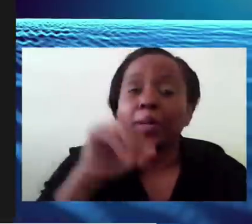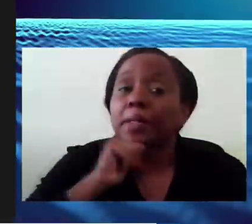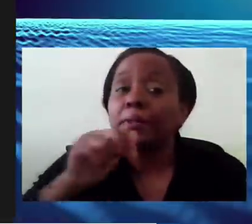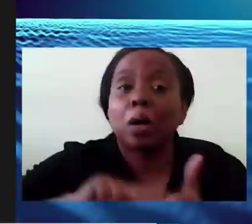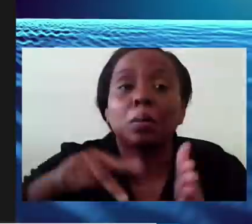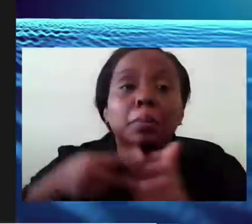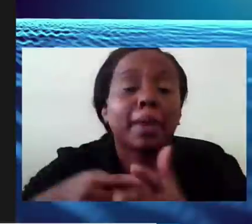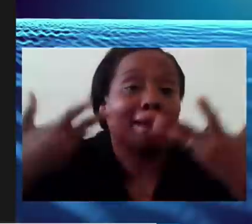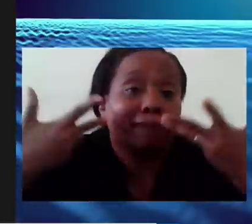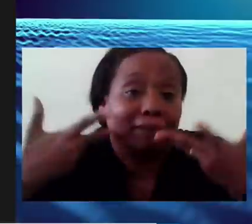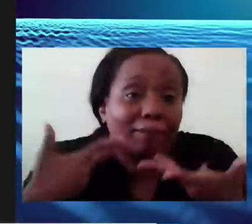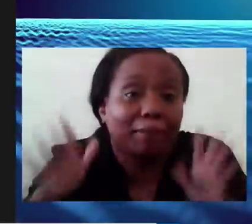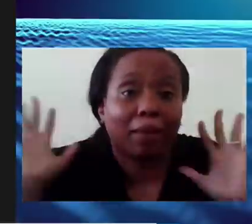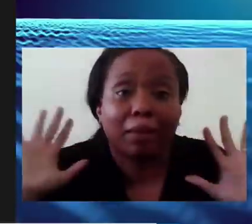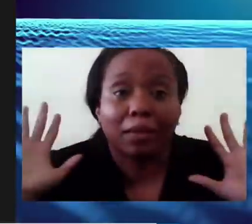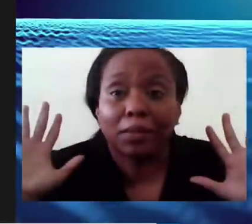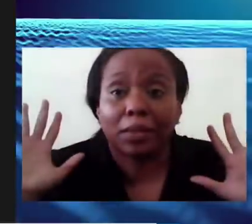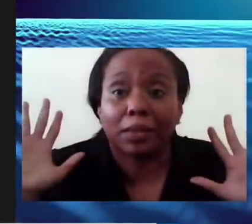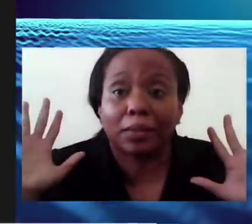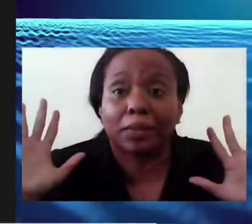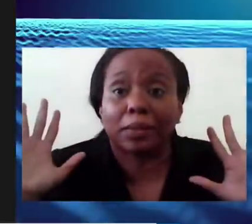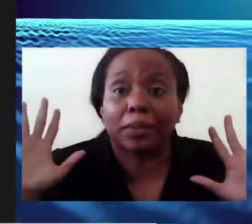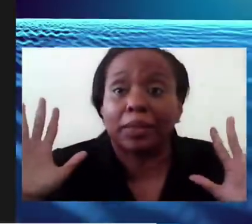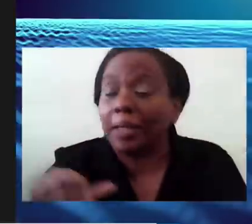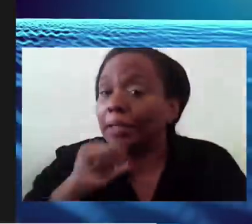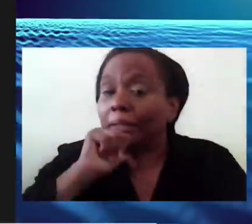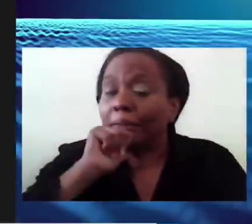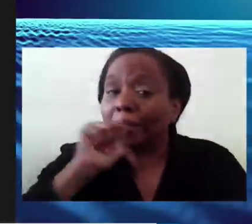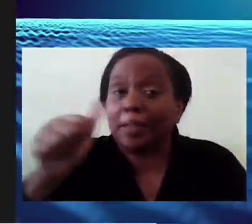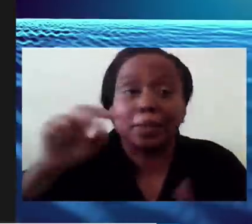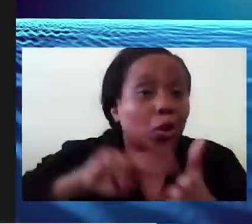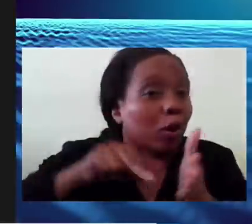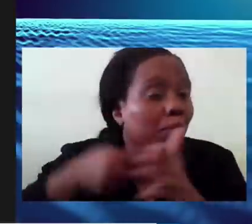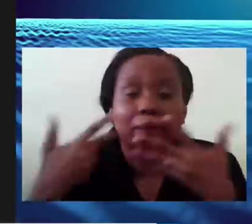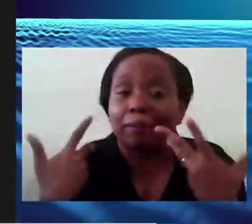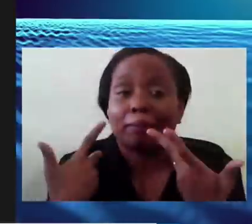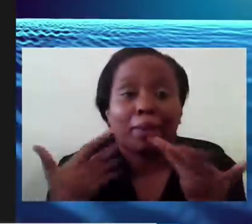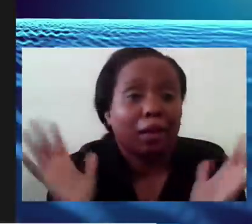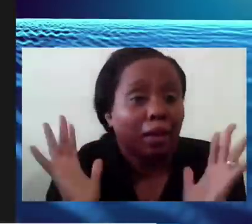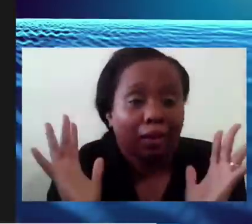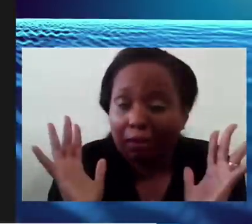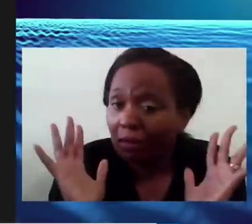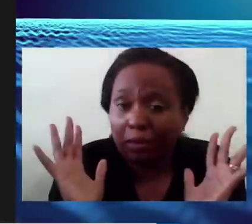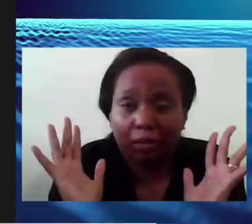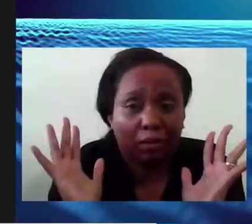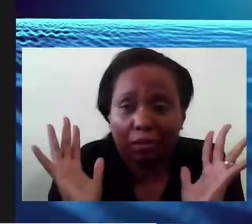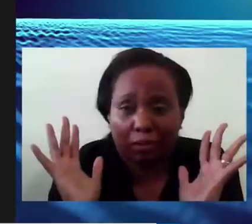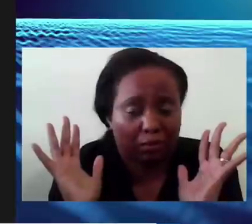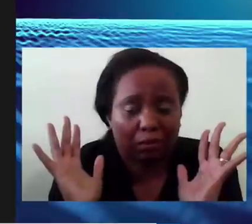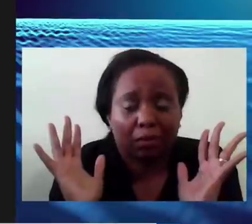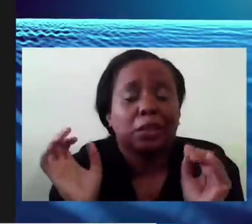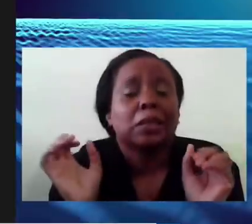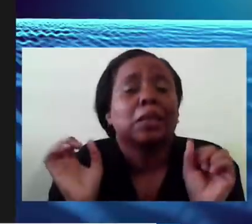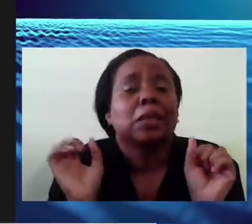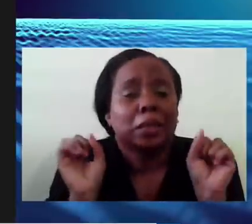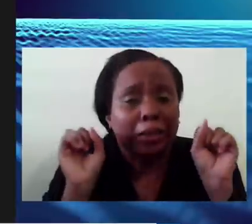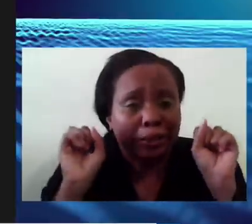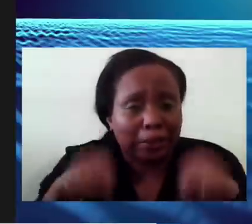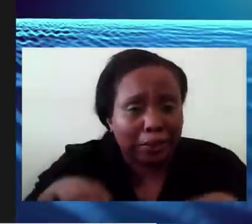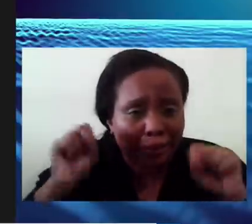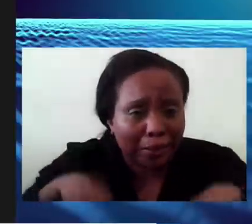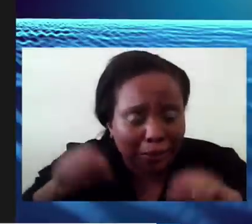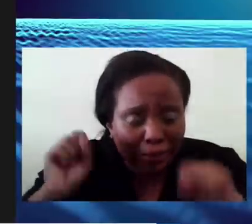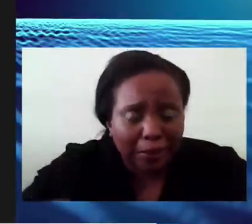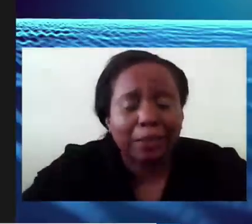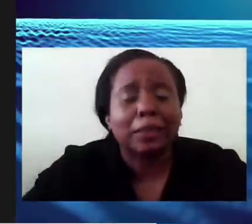this time. So in its current pattern of seismicity may indicate that there's periodic growth of a lava dome,